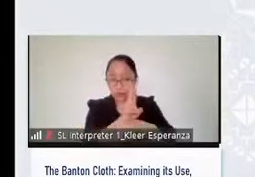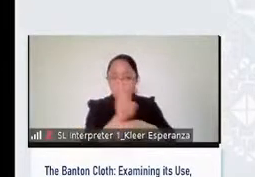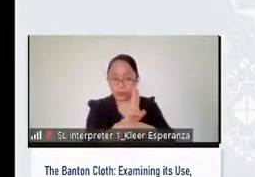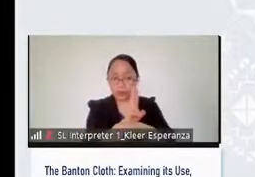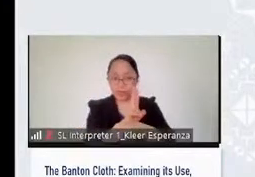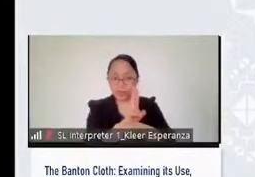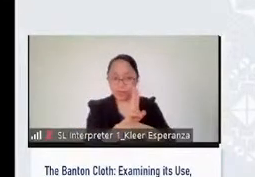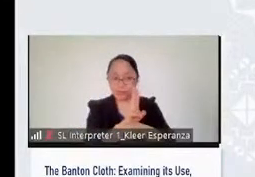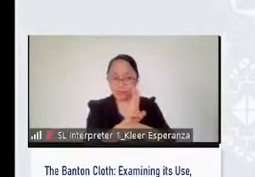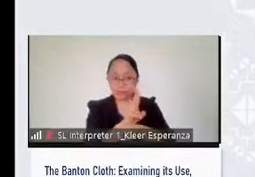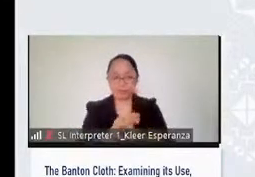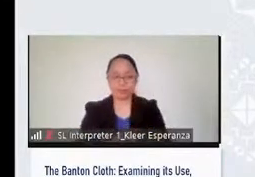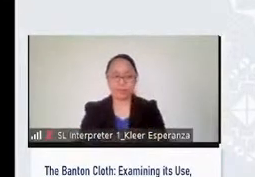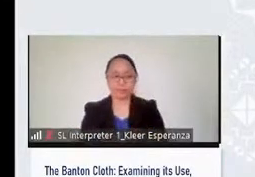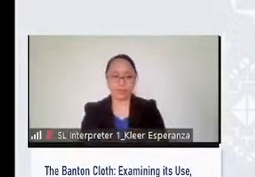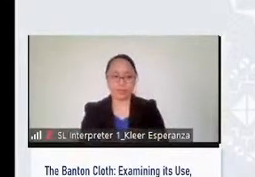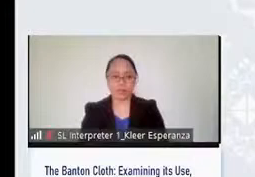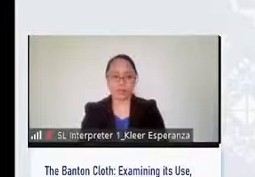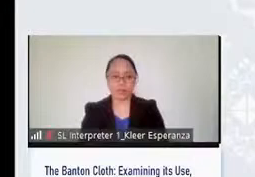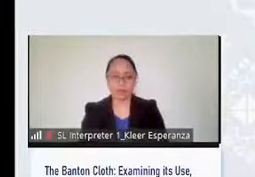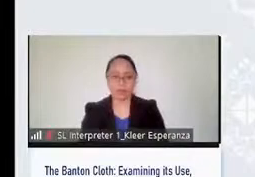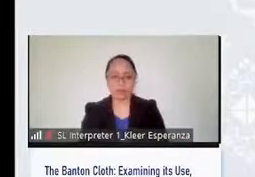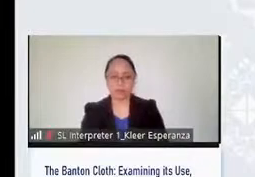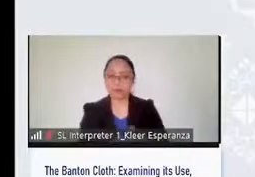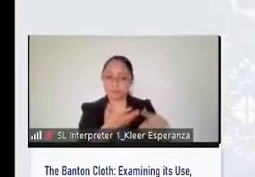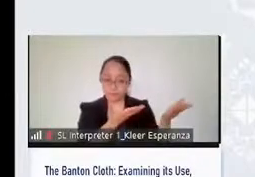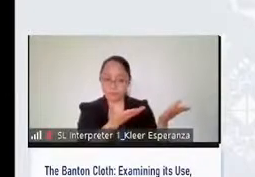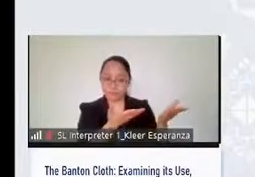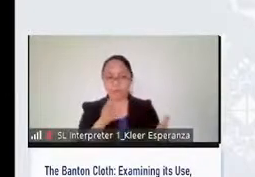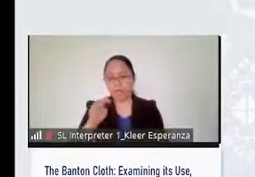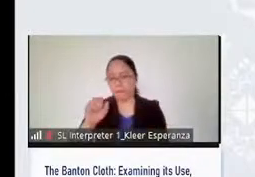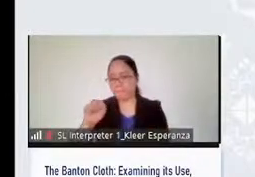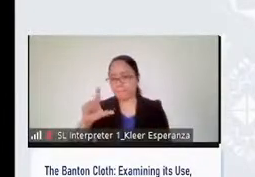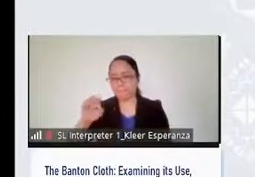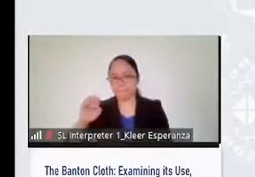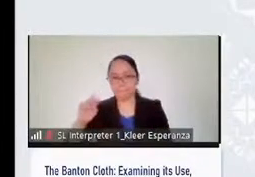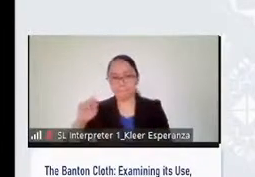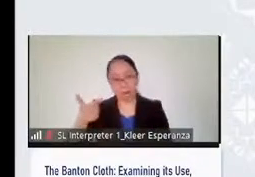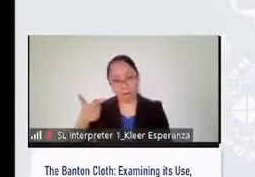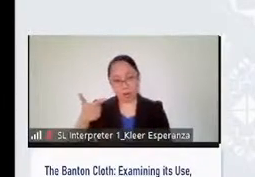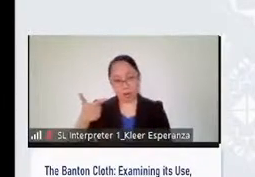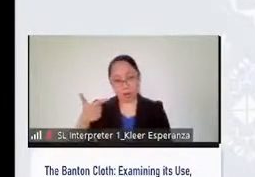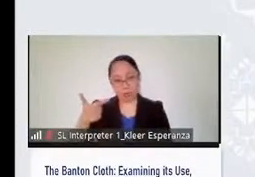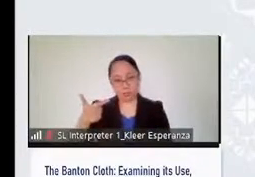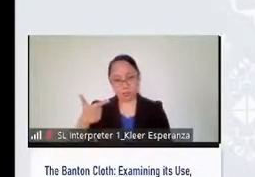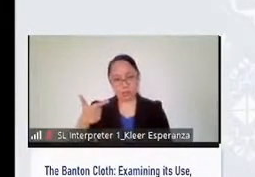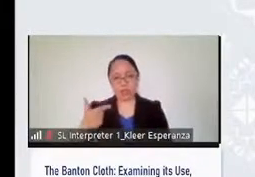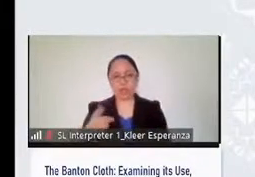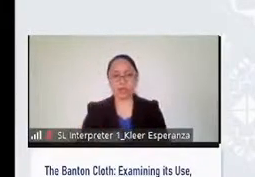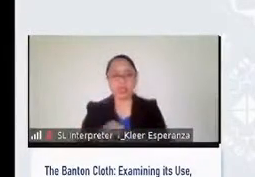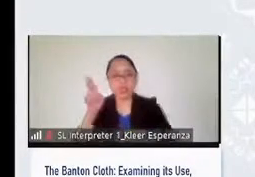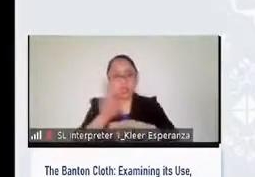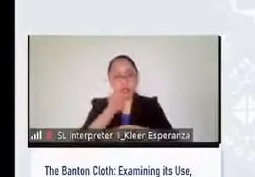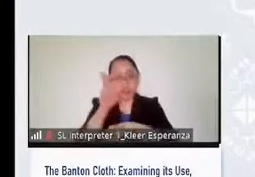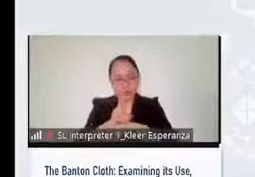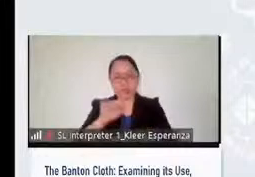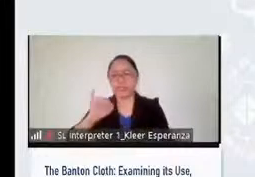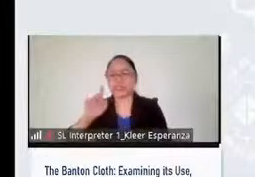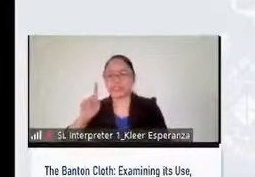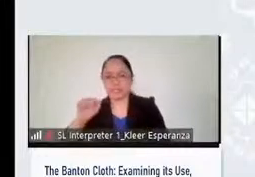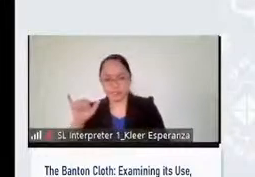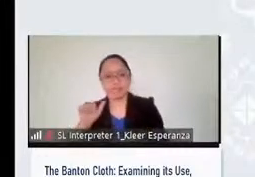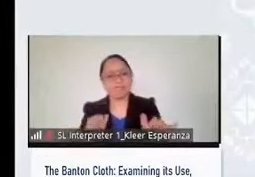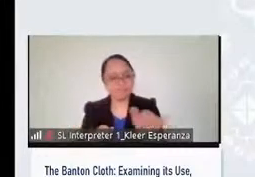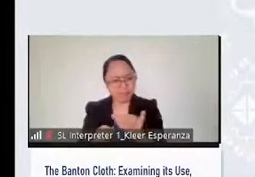Malong Andon is characterized by weft ikat, while the Binaludan tube skirt, fragments A and B, and other examined abaca woven cloth from